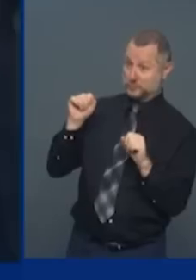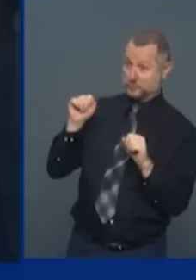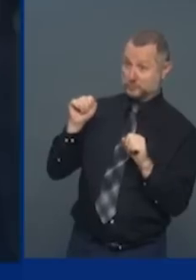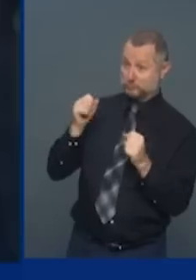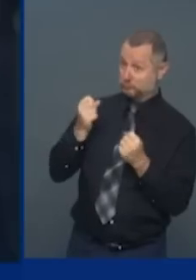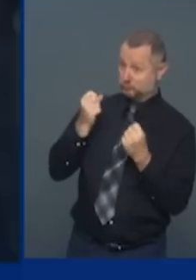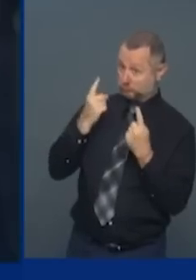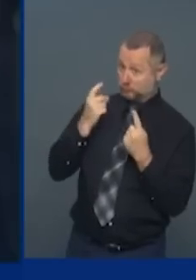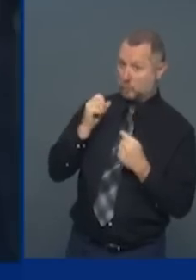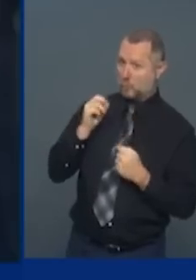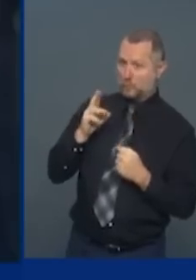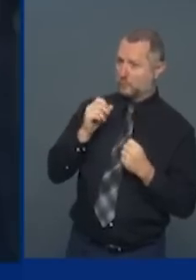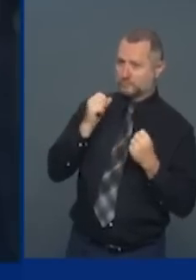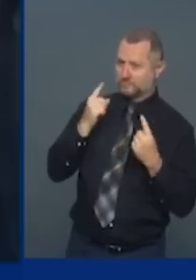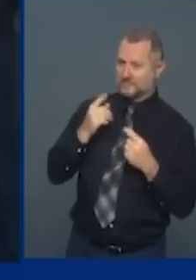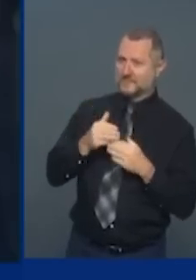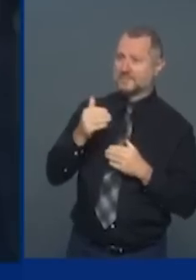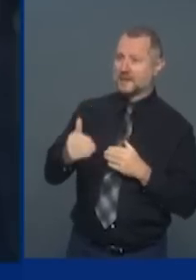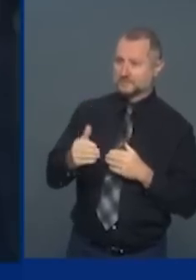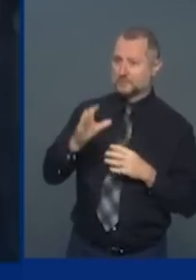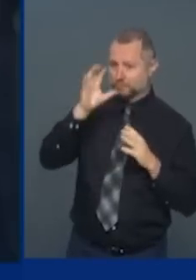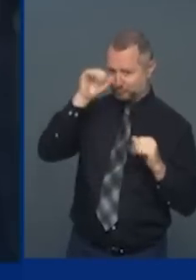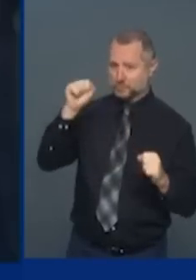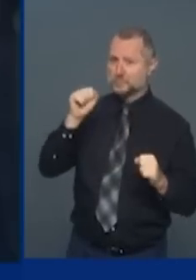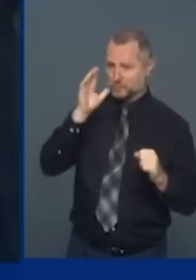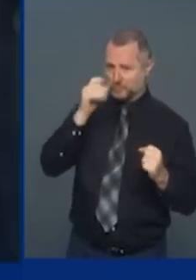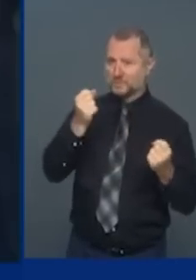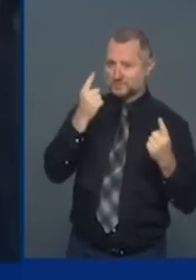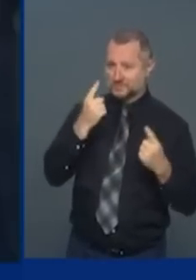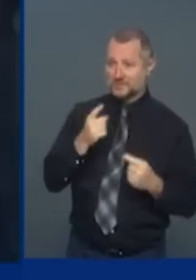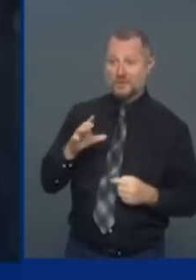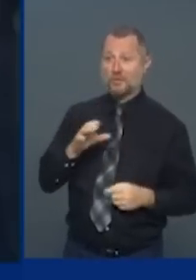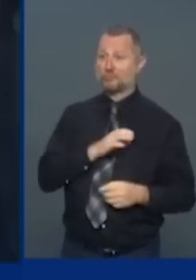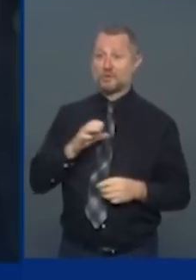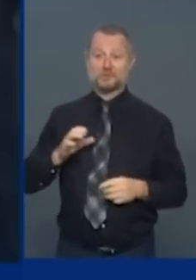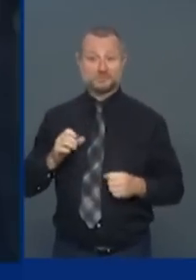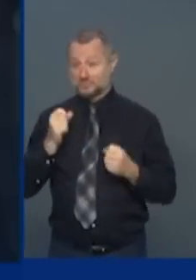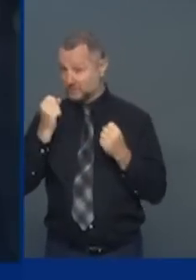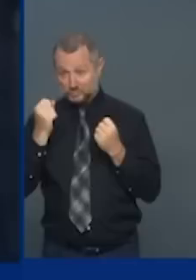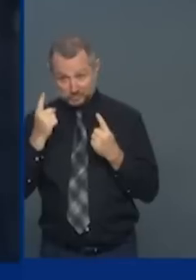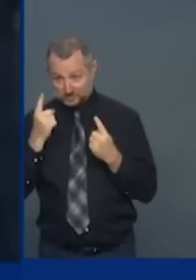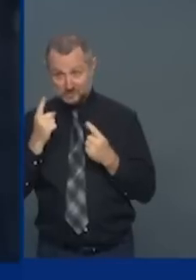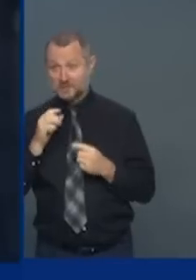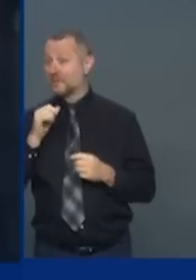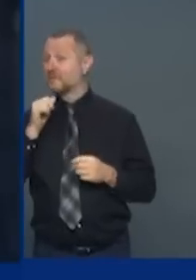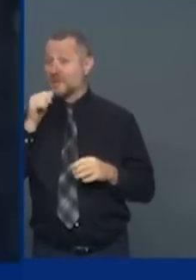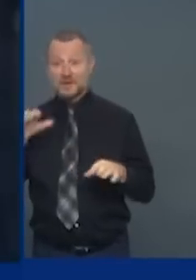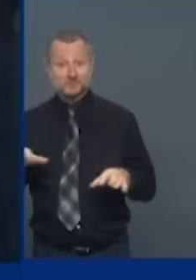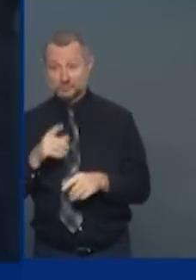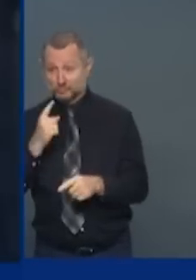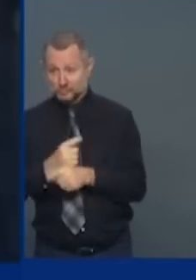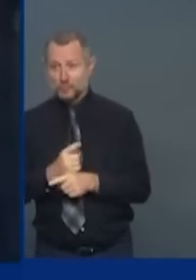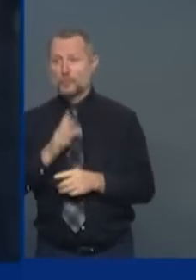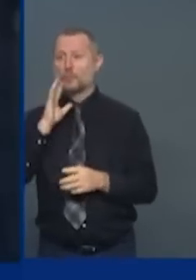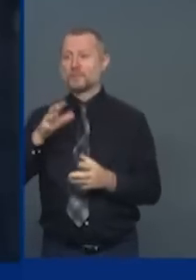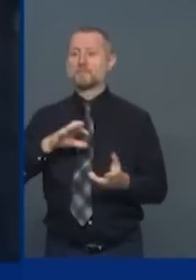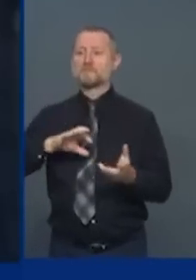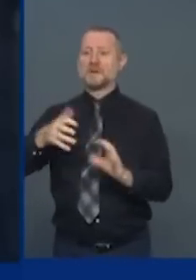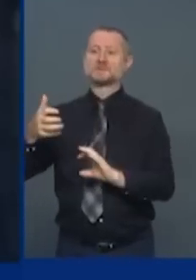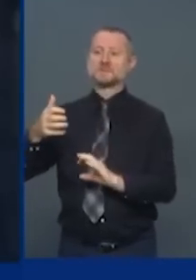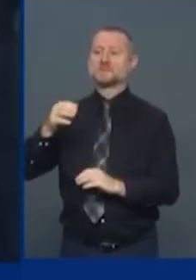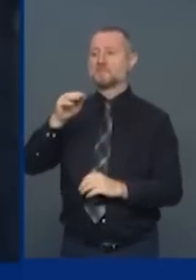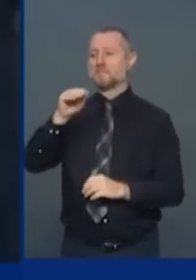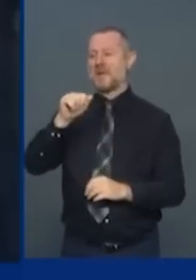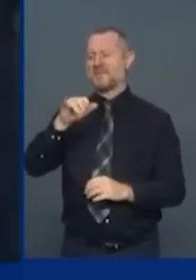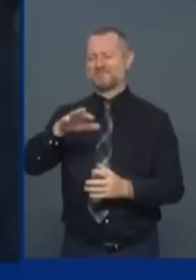figure it out. If the Congress doesn't figure it out, there'll be mayhem in this country, and there will be a different Congress